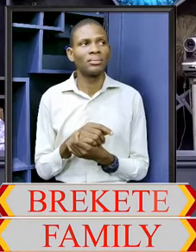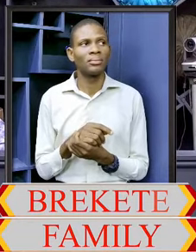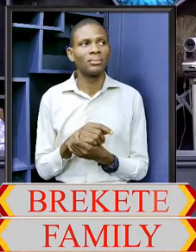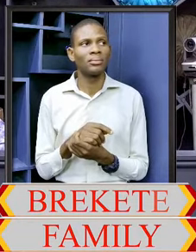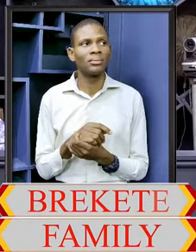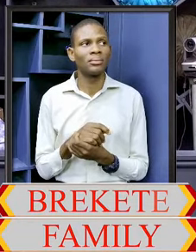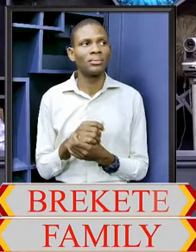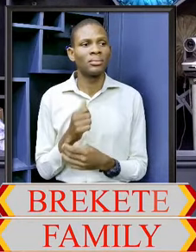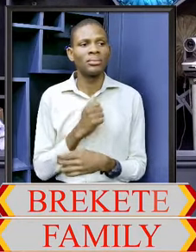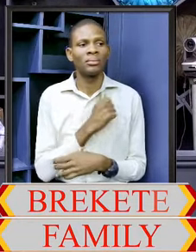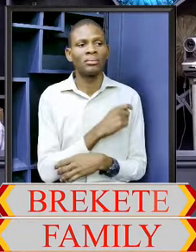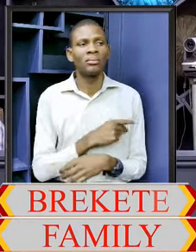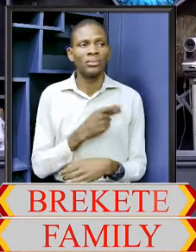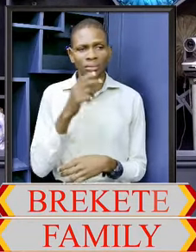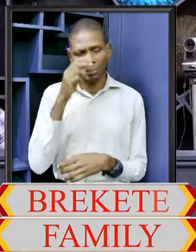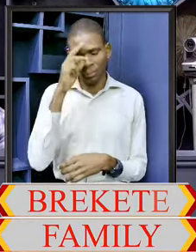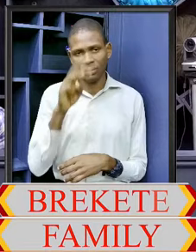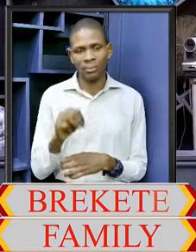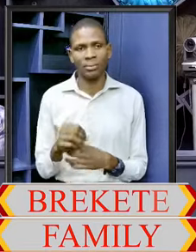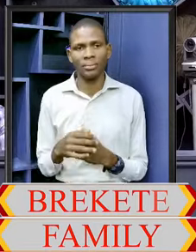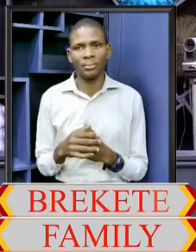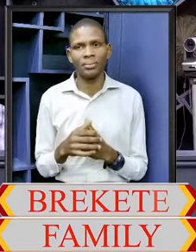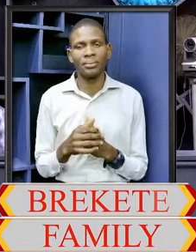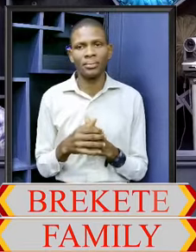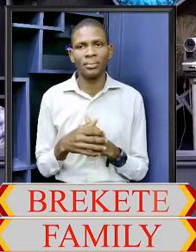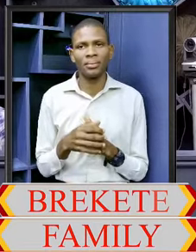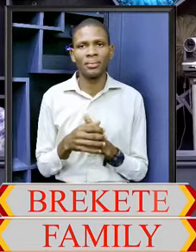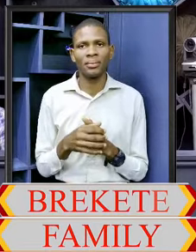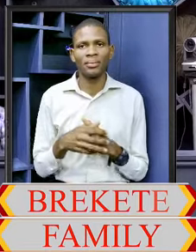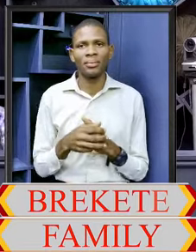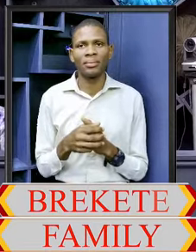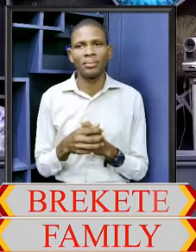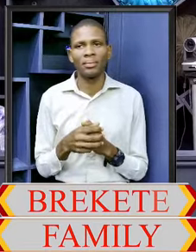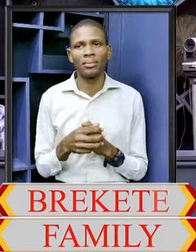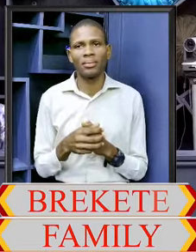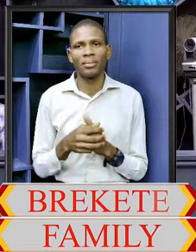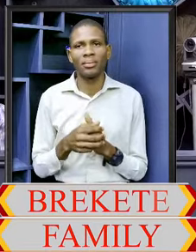sir. Make gonna appreciate him.